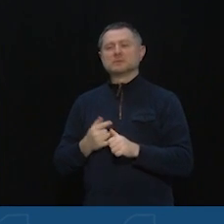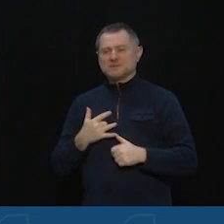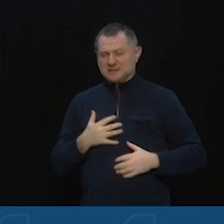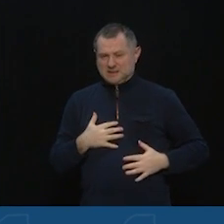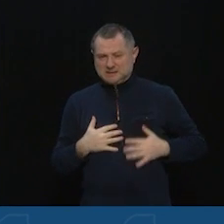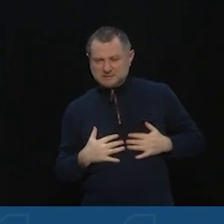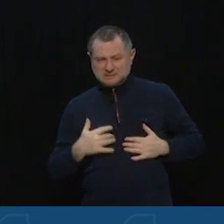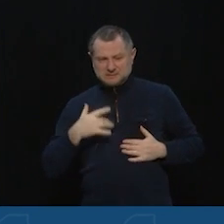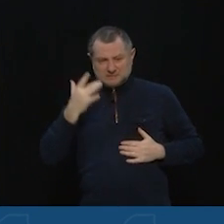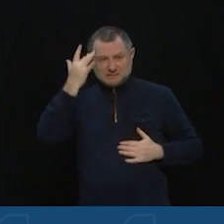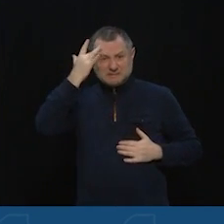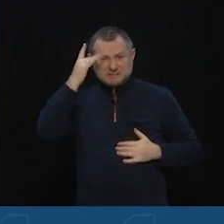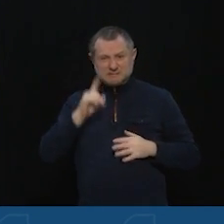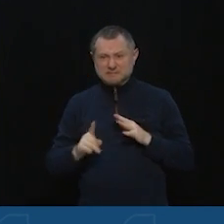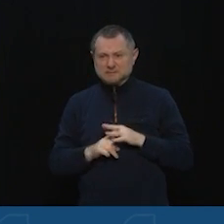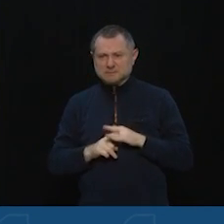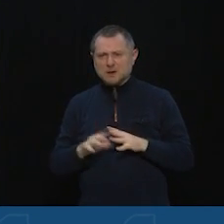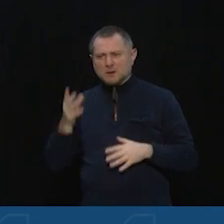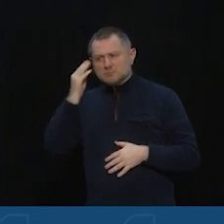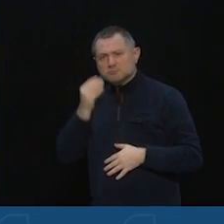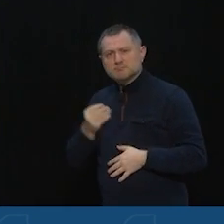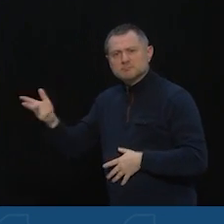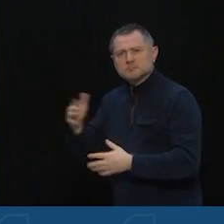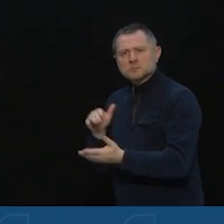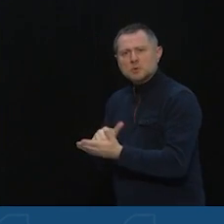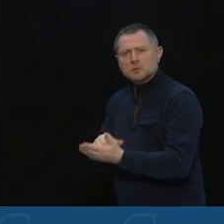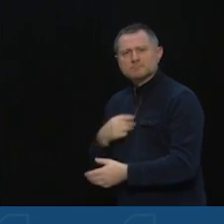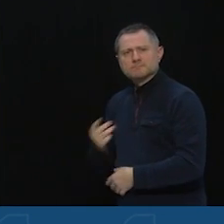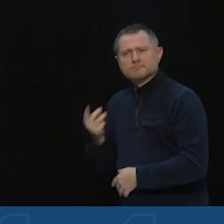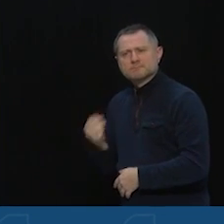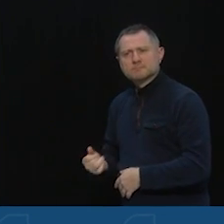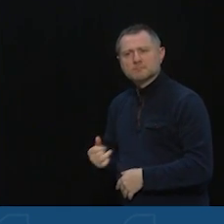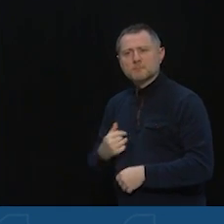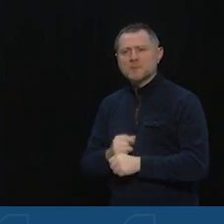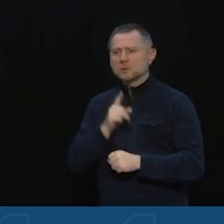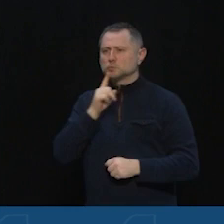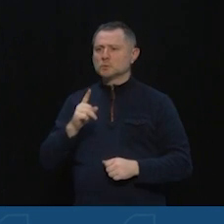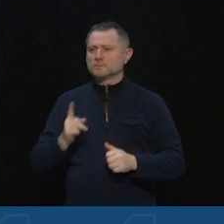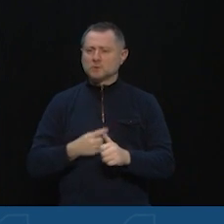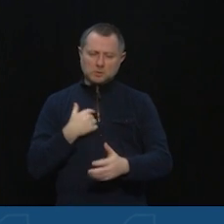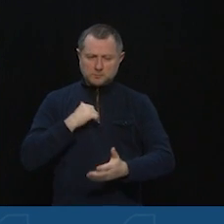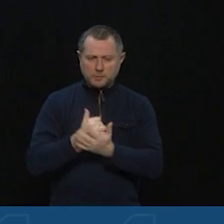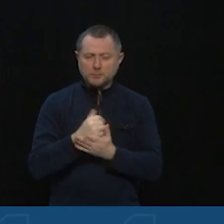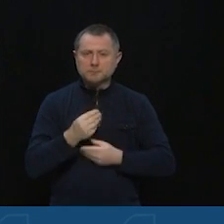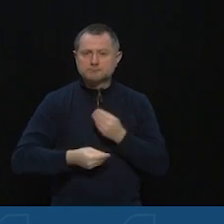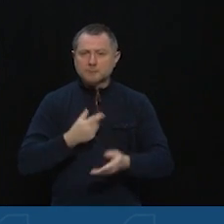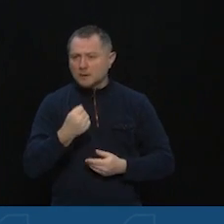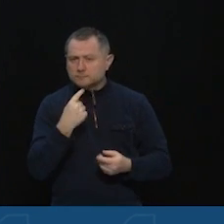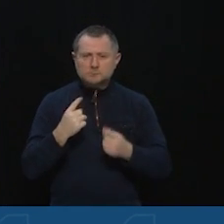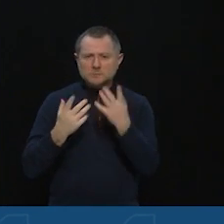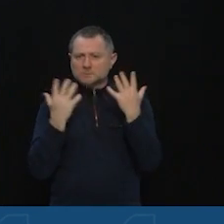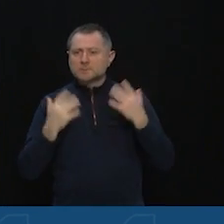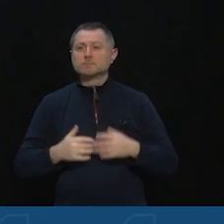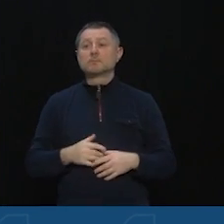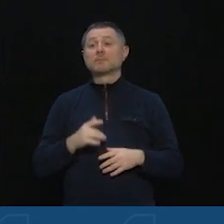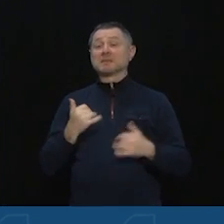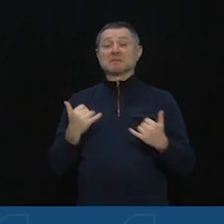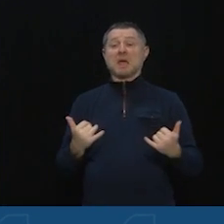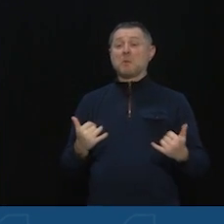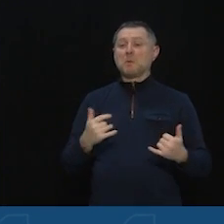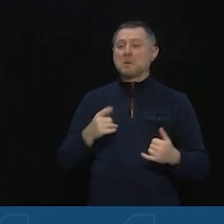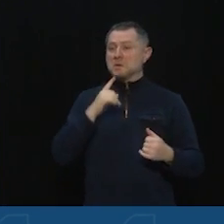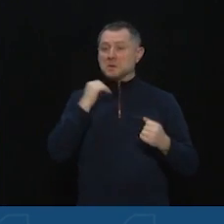start getting the treatments that can stop the circumstances from getting worse. And right now, we're not seeing any spikes in hospitalizations